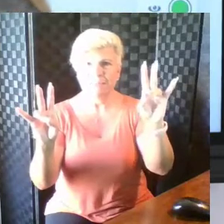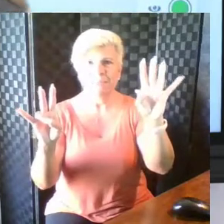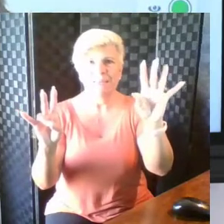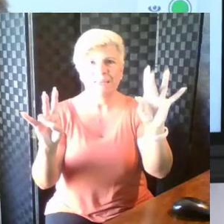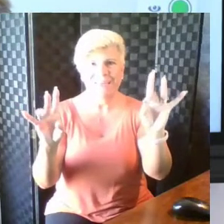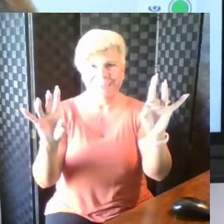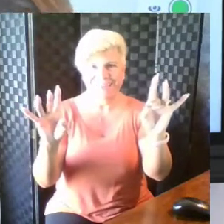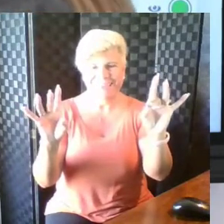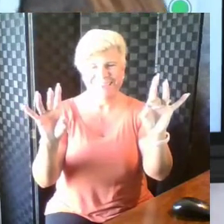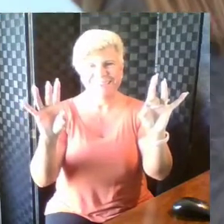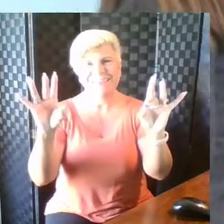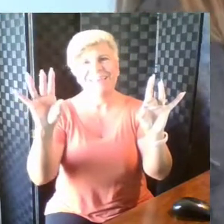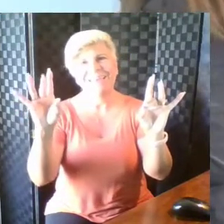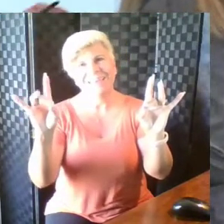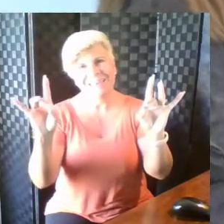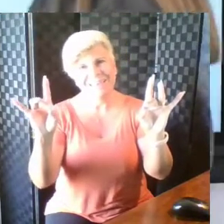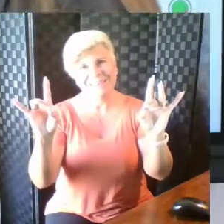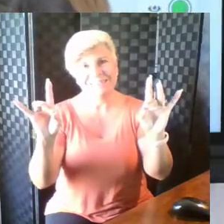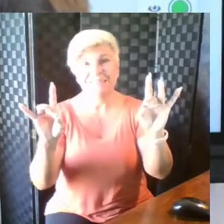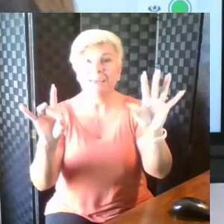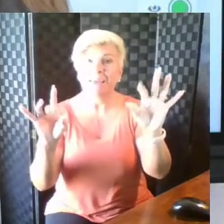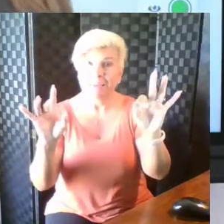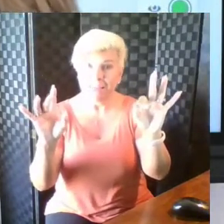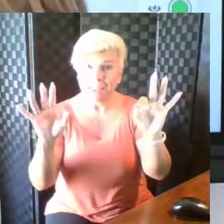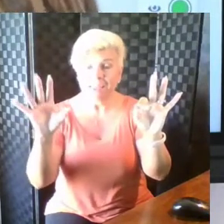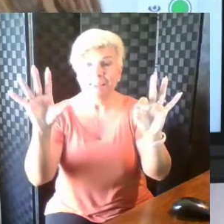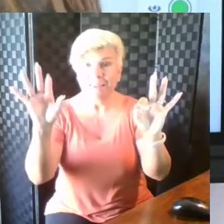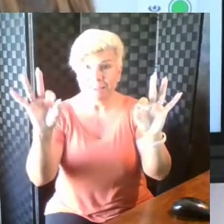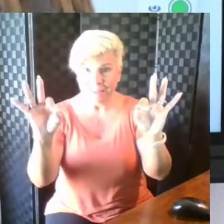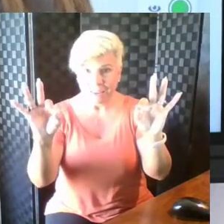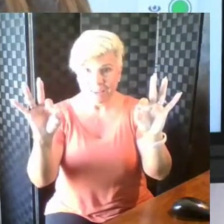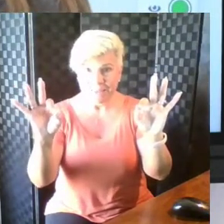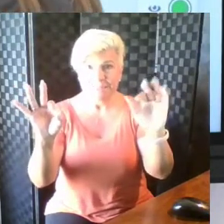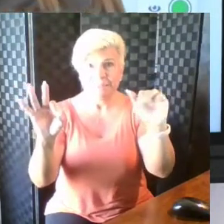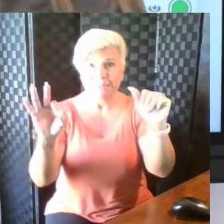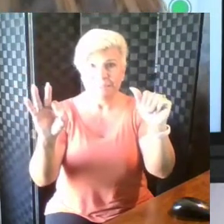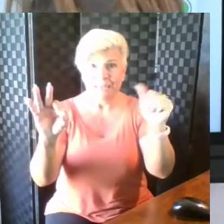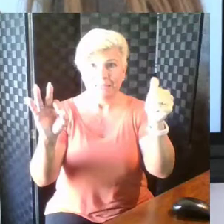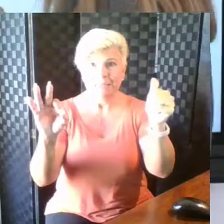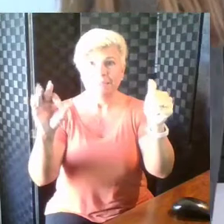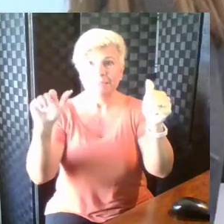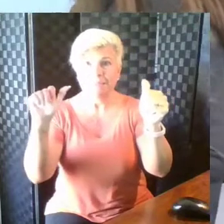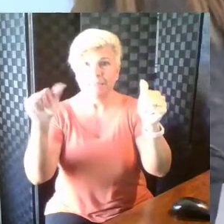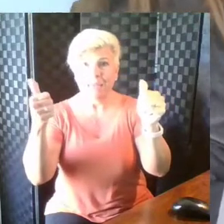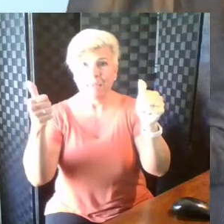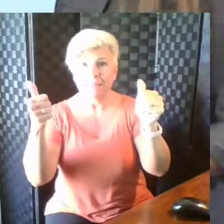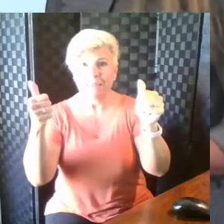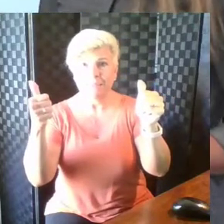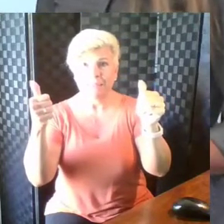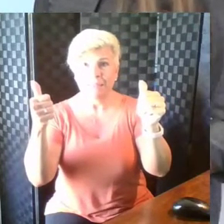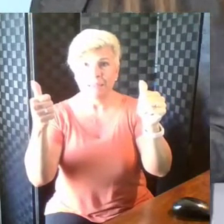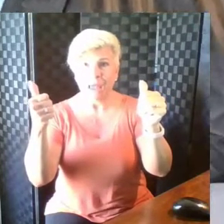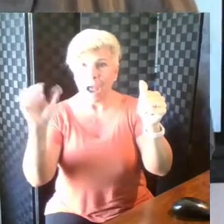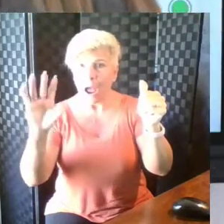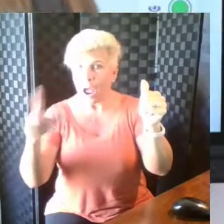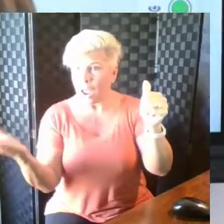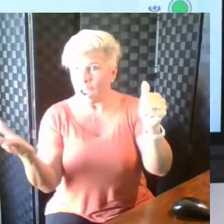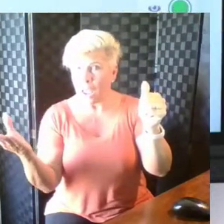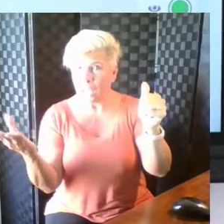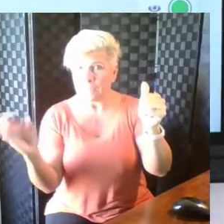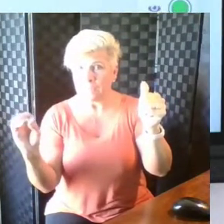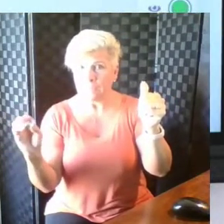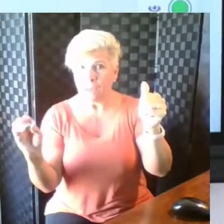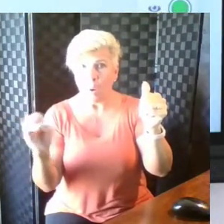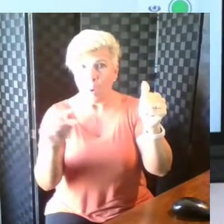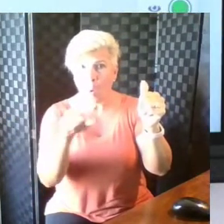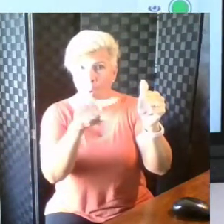7, 8, 8, 9, 9, 10, 10, and I